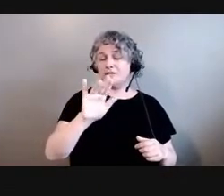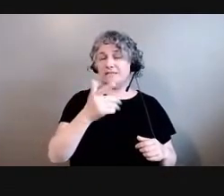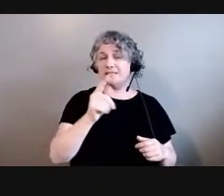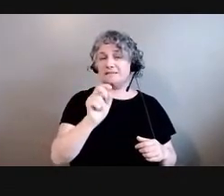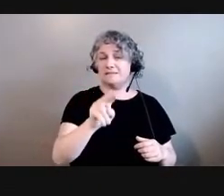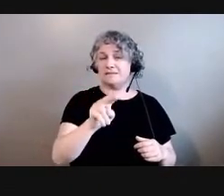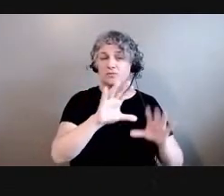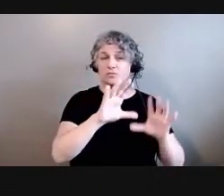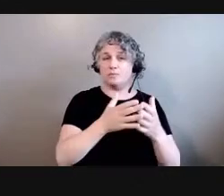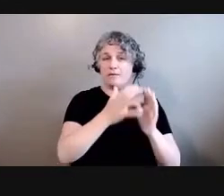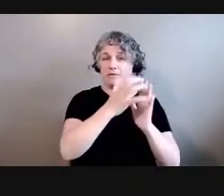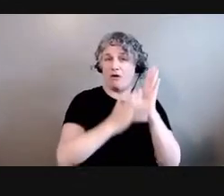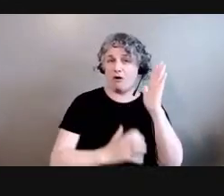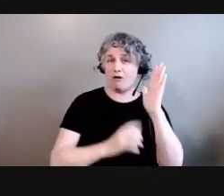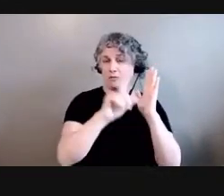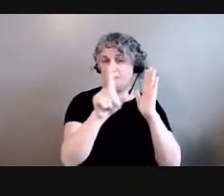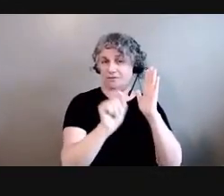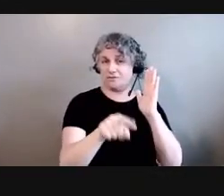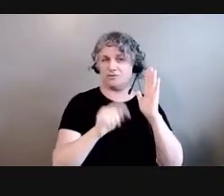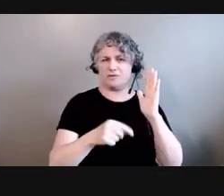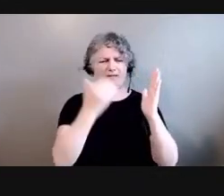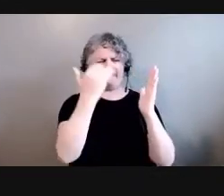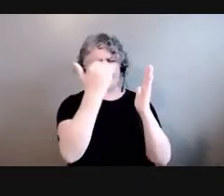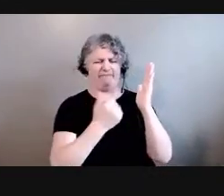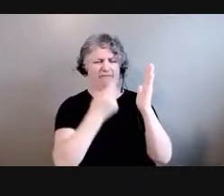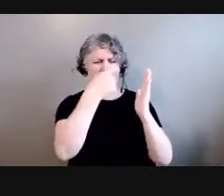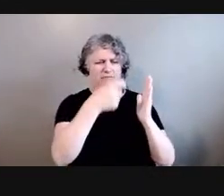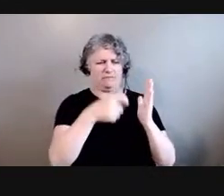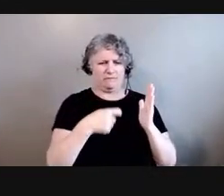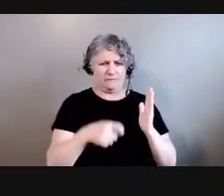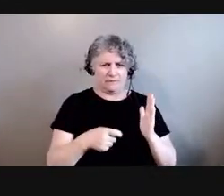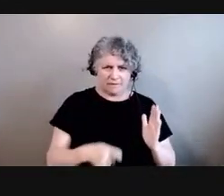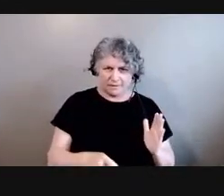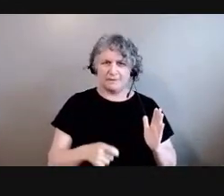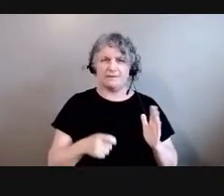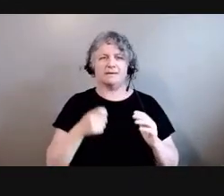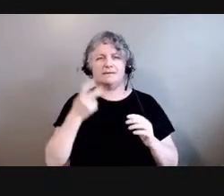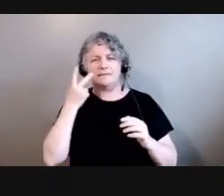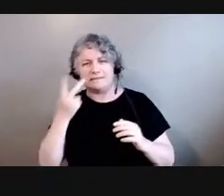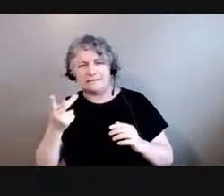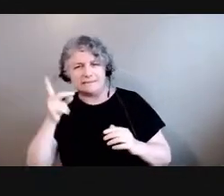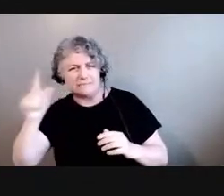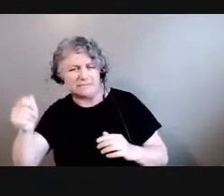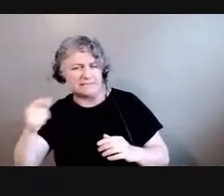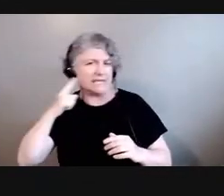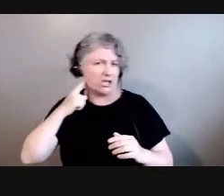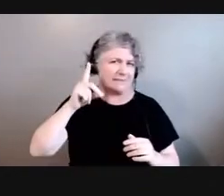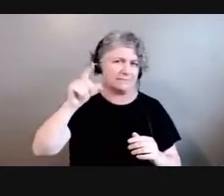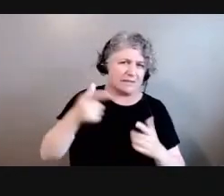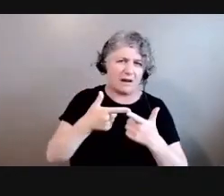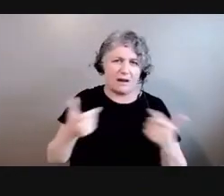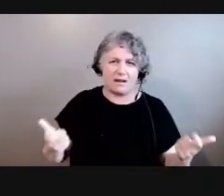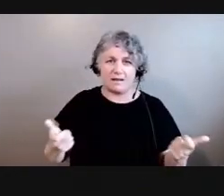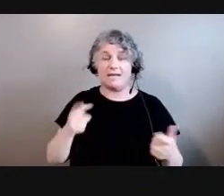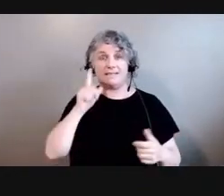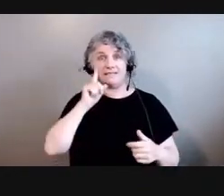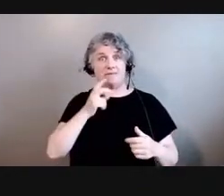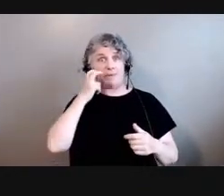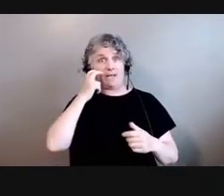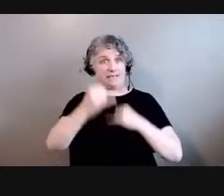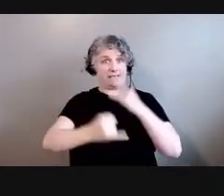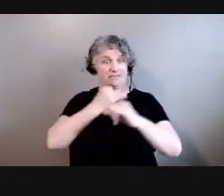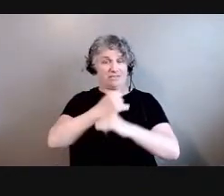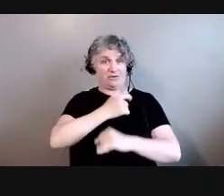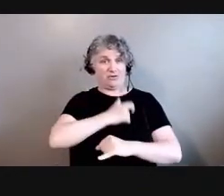disability, somebody's got a hearing disability. I'm at the Deafblind International Conference in Ottawa this week, so I'm pulling double